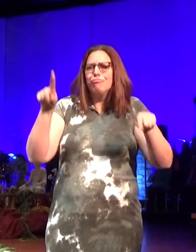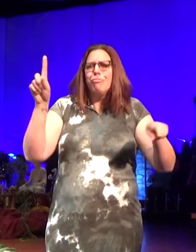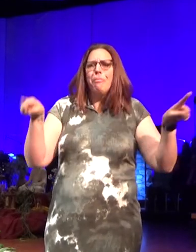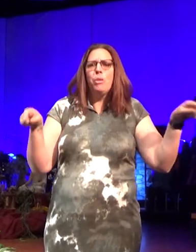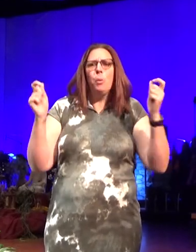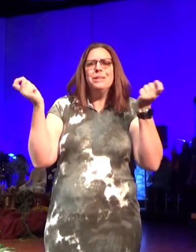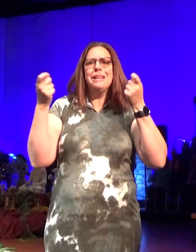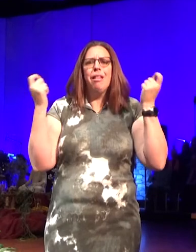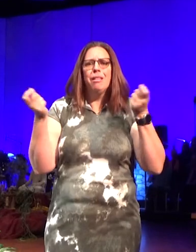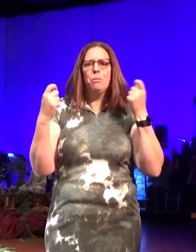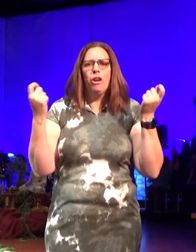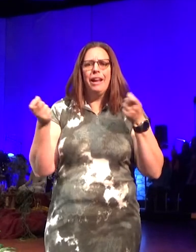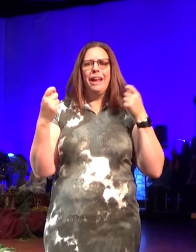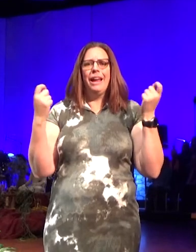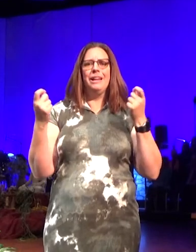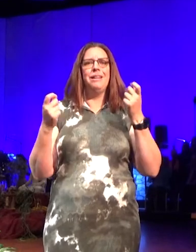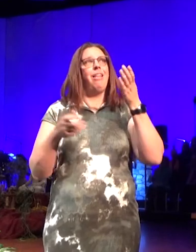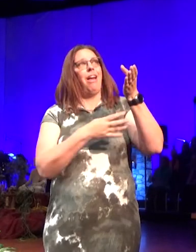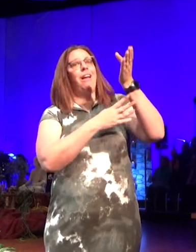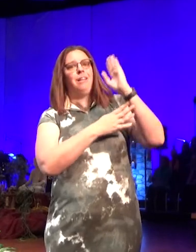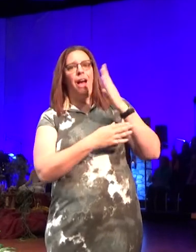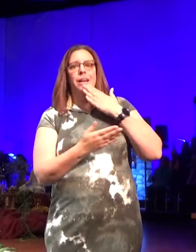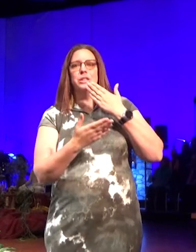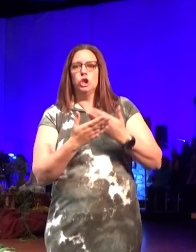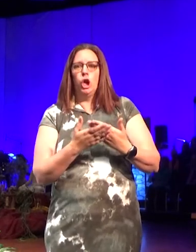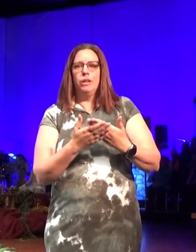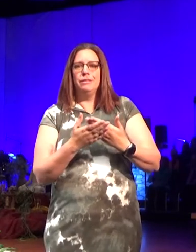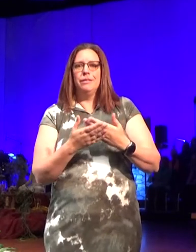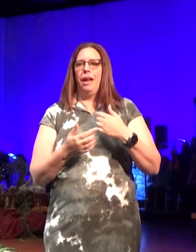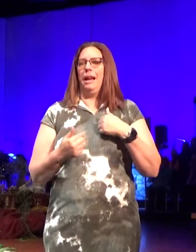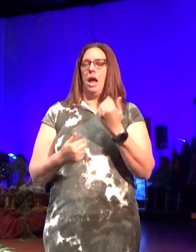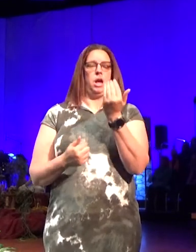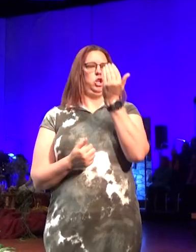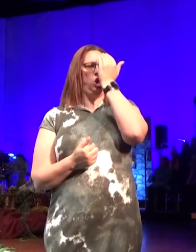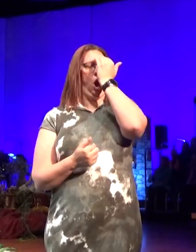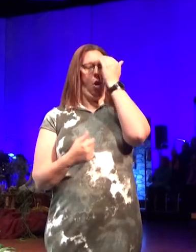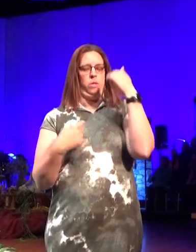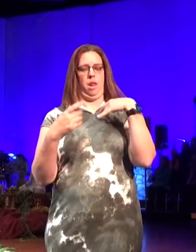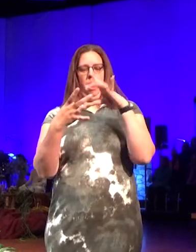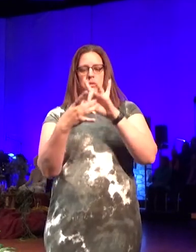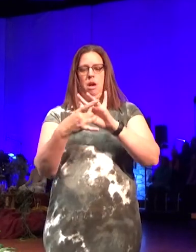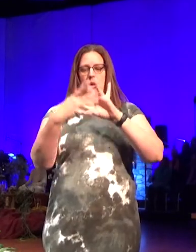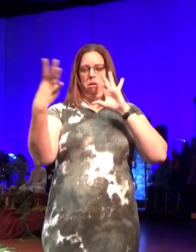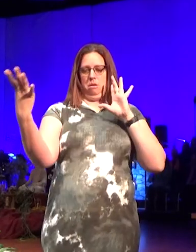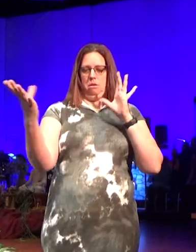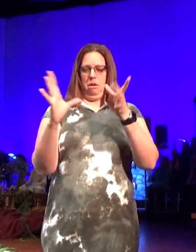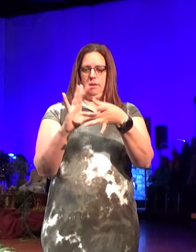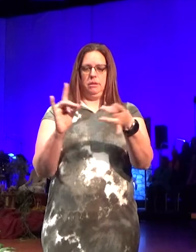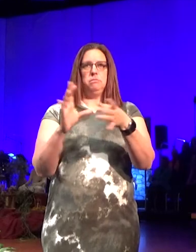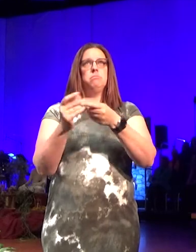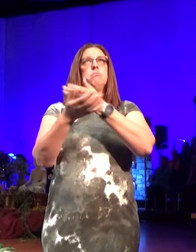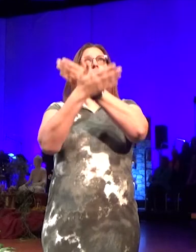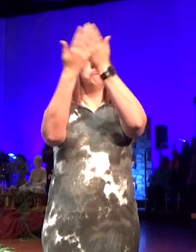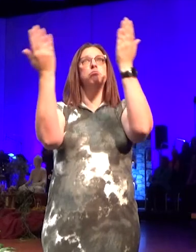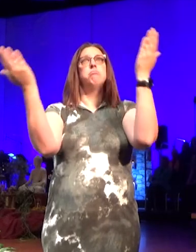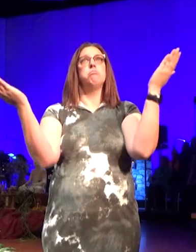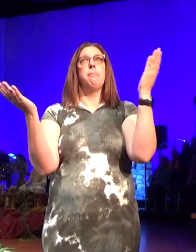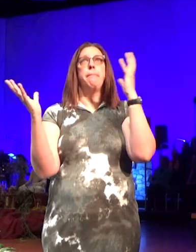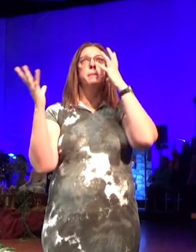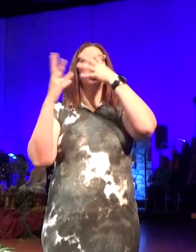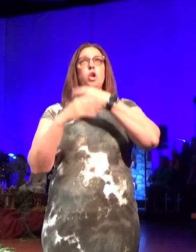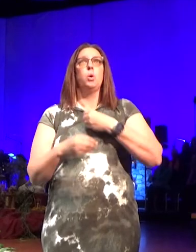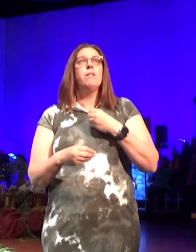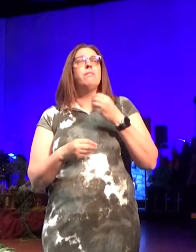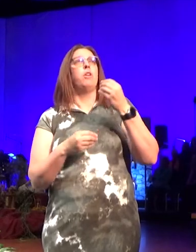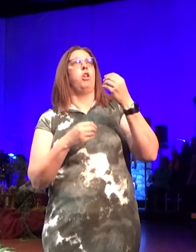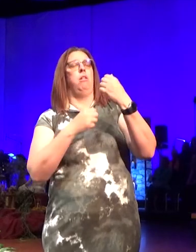good. And so I know that as I release these words to that beautiful alchemy of love and law, that all